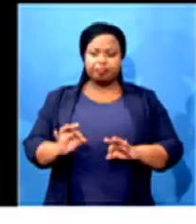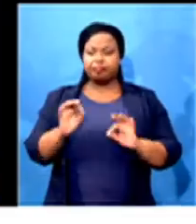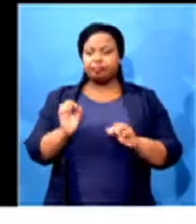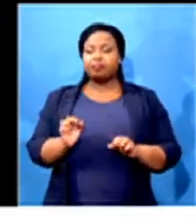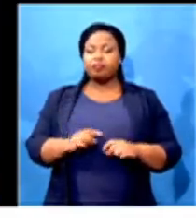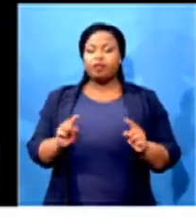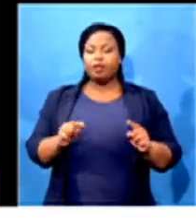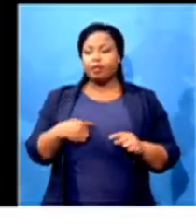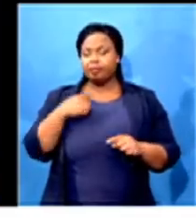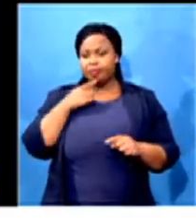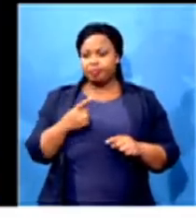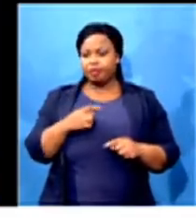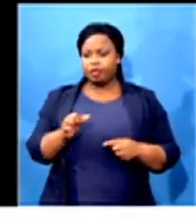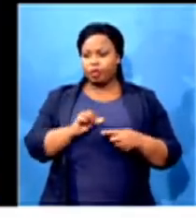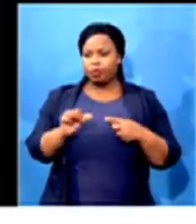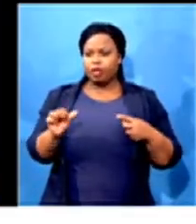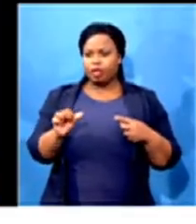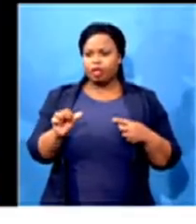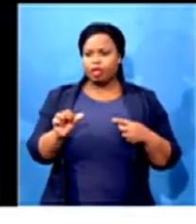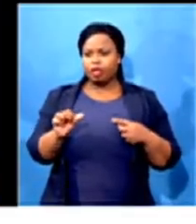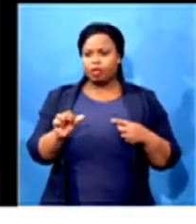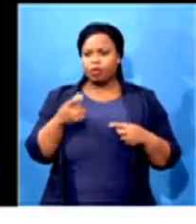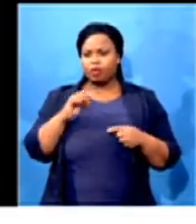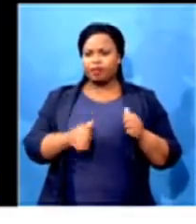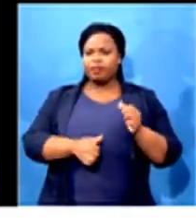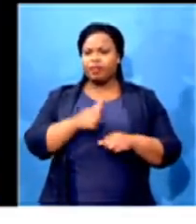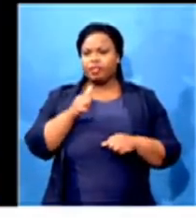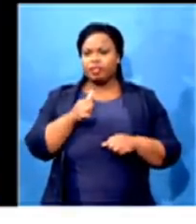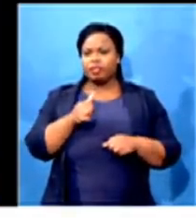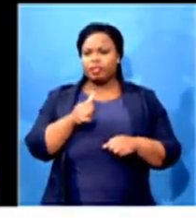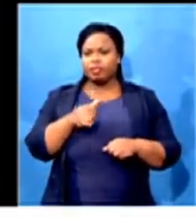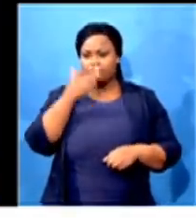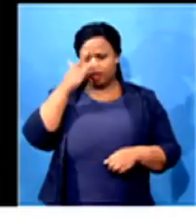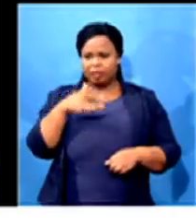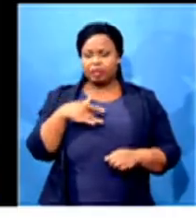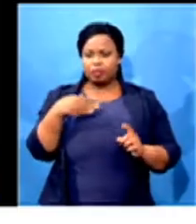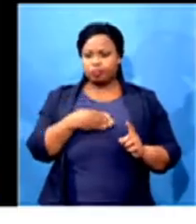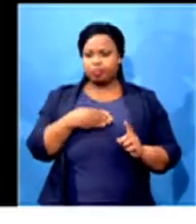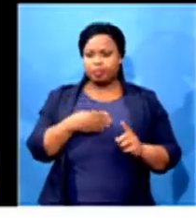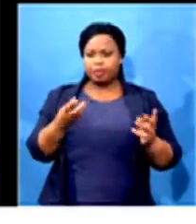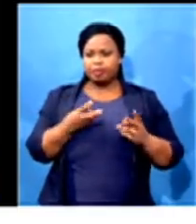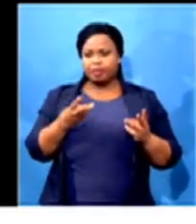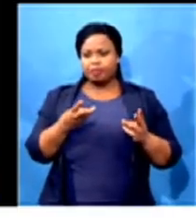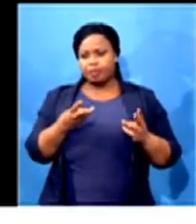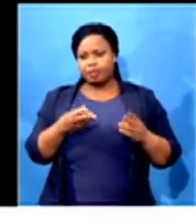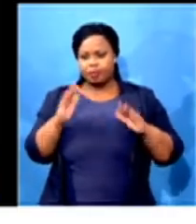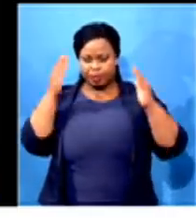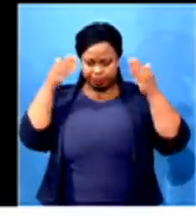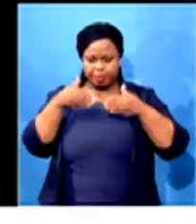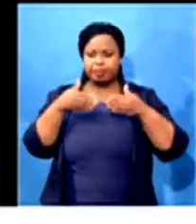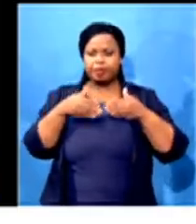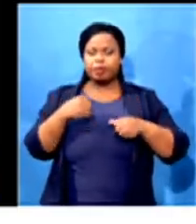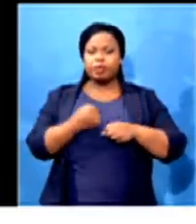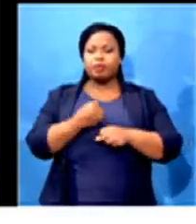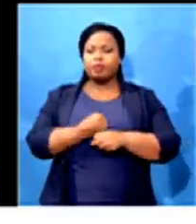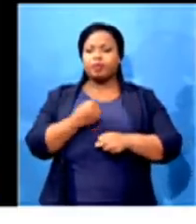week. The week of the 5th, when we got our first case, everyone quickly got their heads straight, and we were able to put our heads